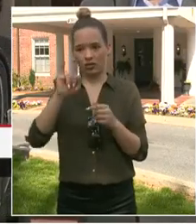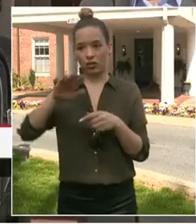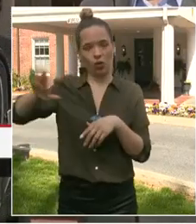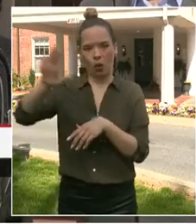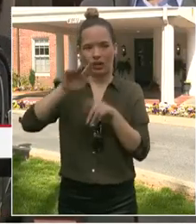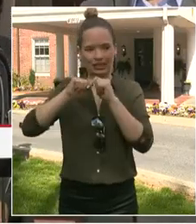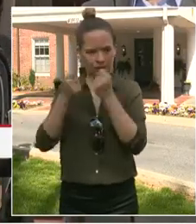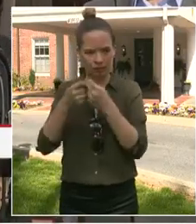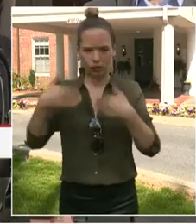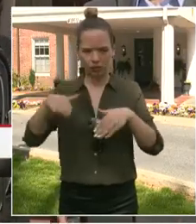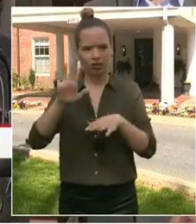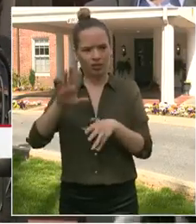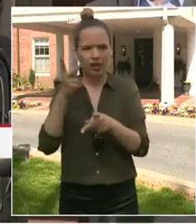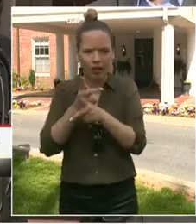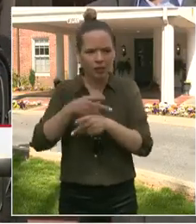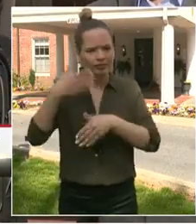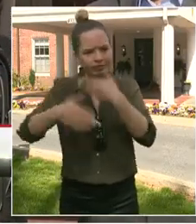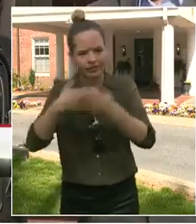safe and healthy.